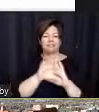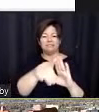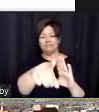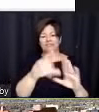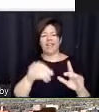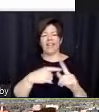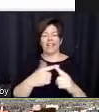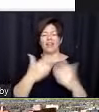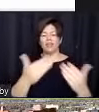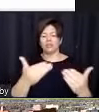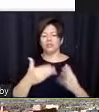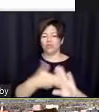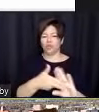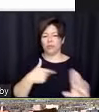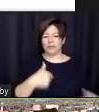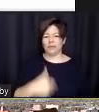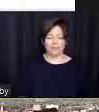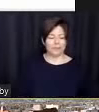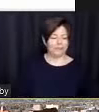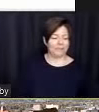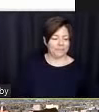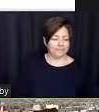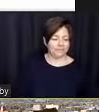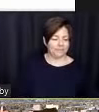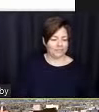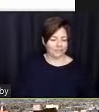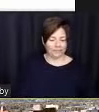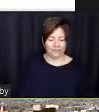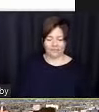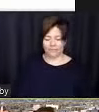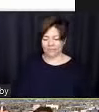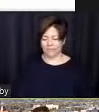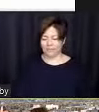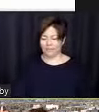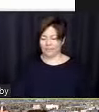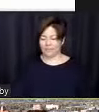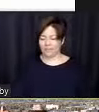me along on this presentation. So with that said,